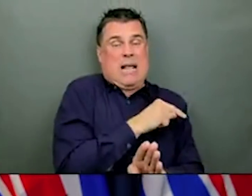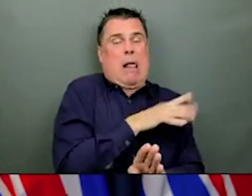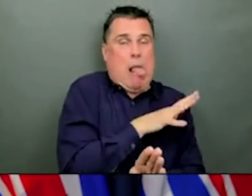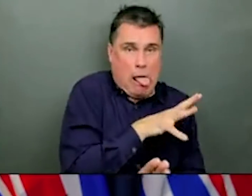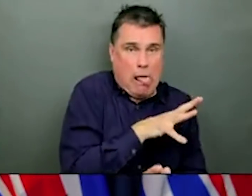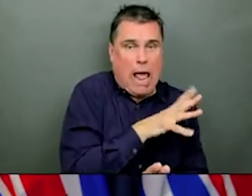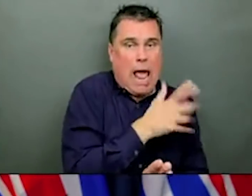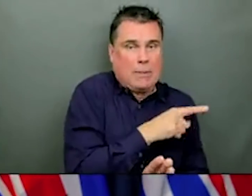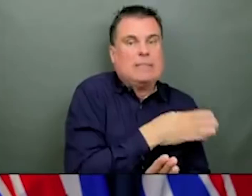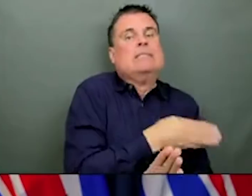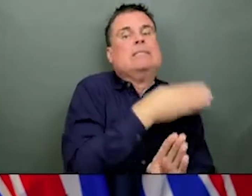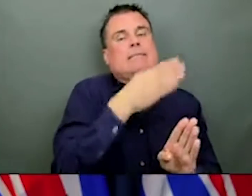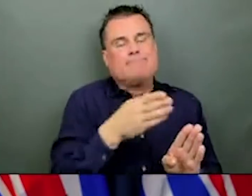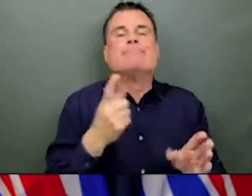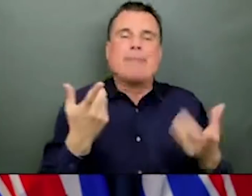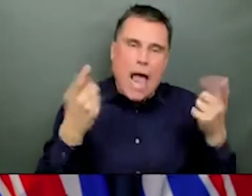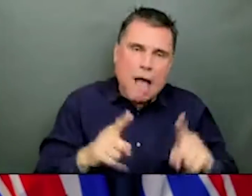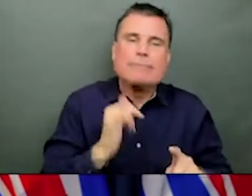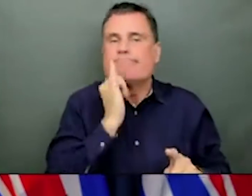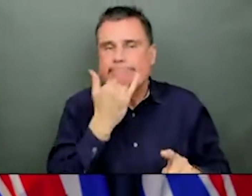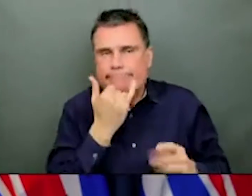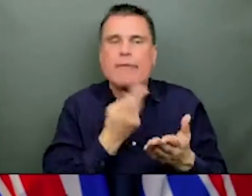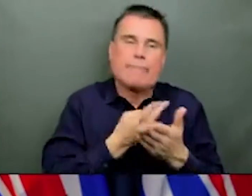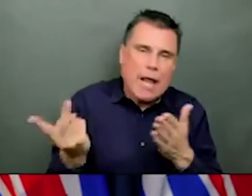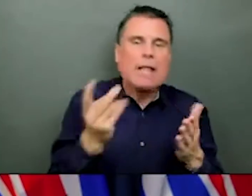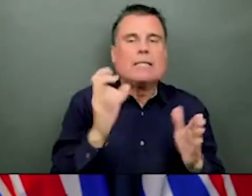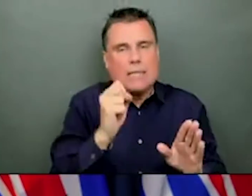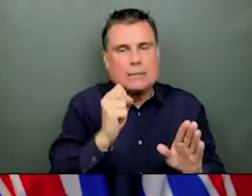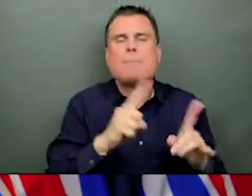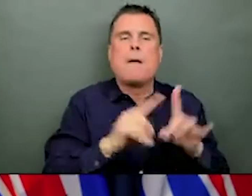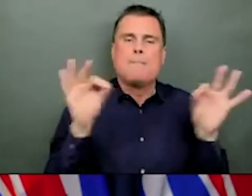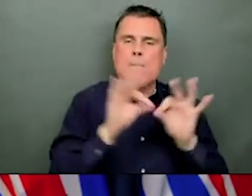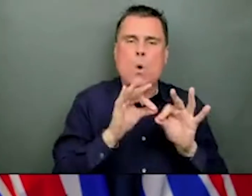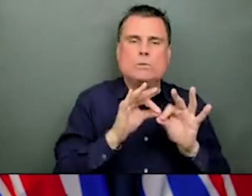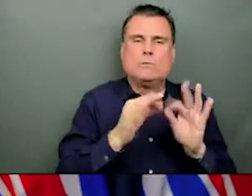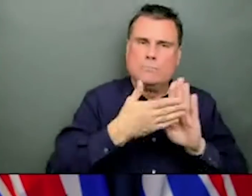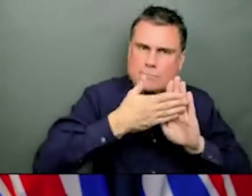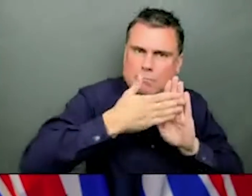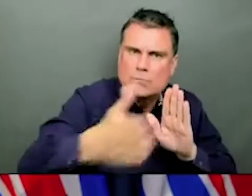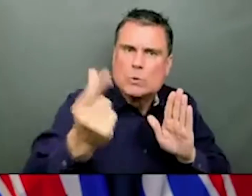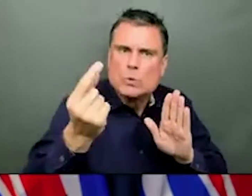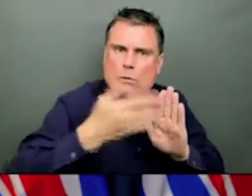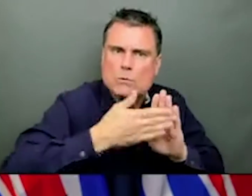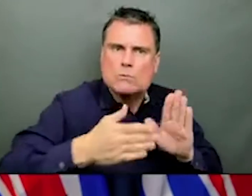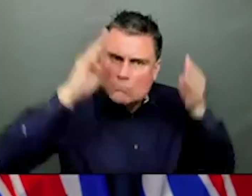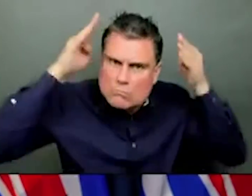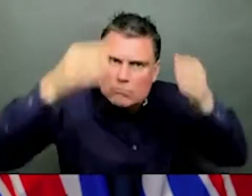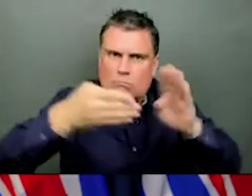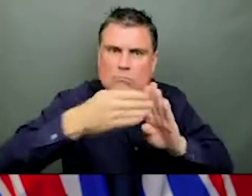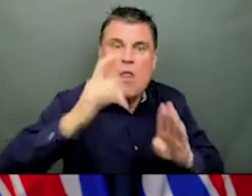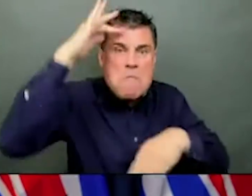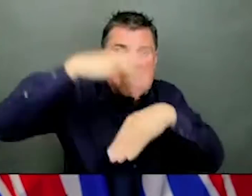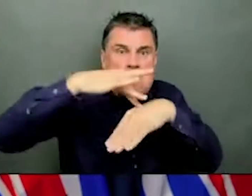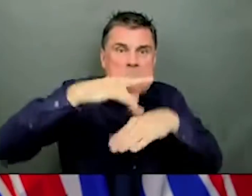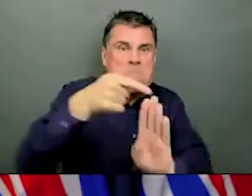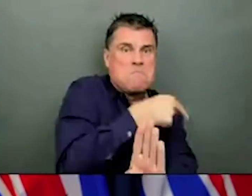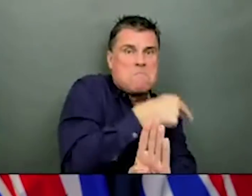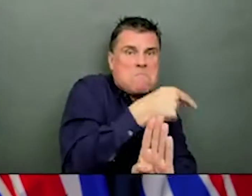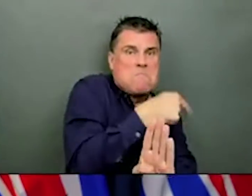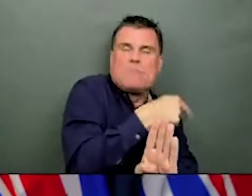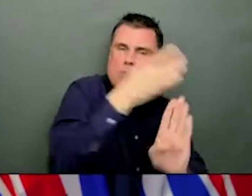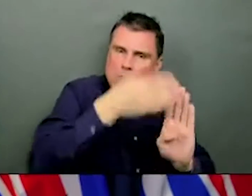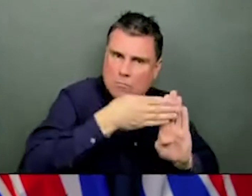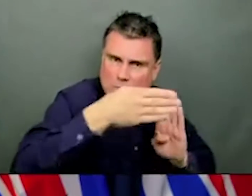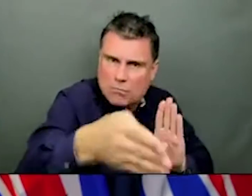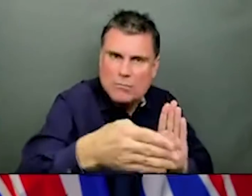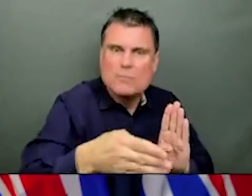exciting opportunities that will flow from this for many, many British Columbians as they get vaccinated and we start returning to normal. That's what British